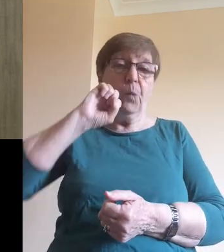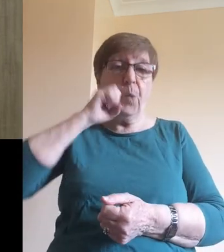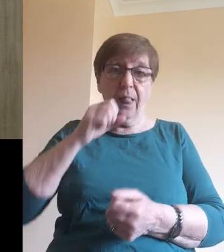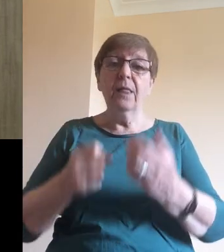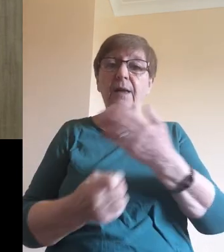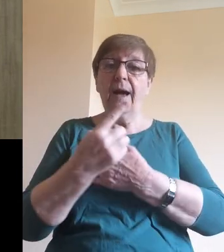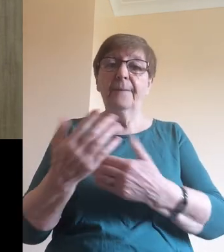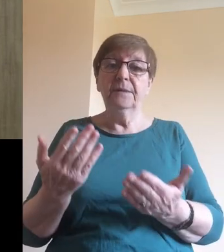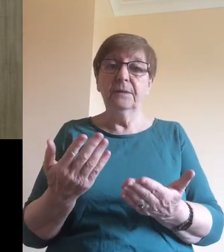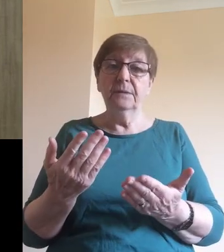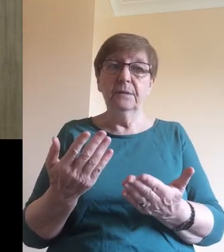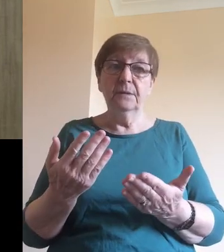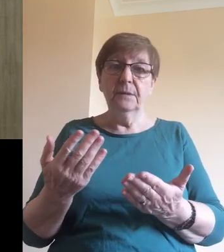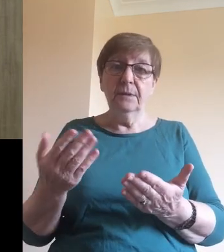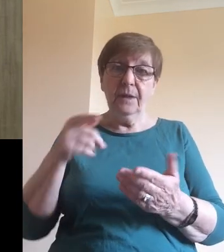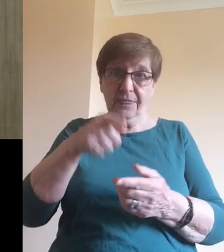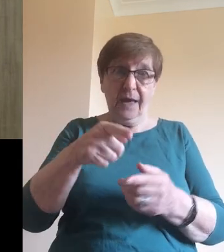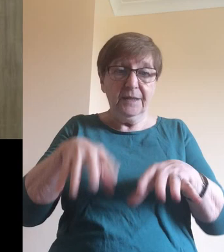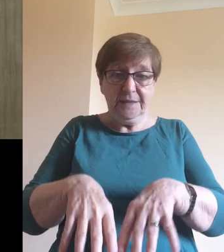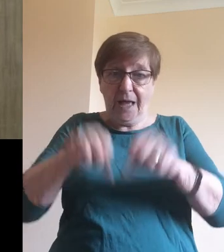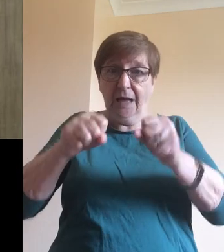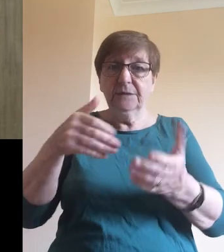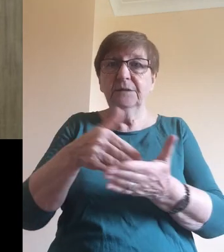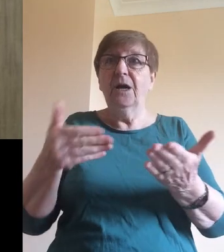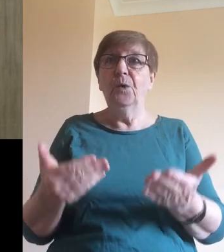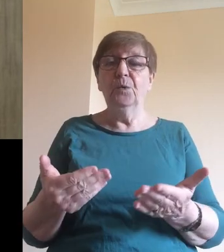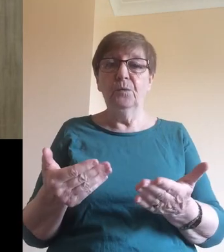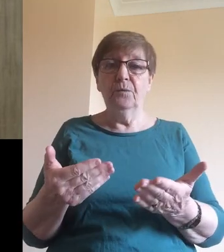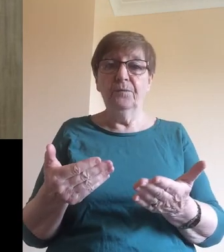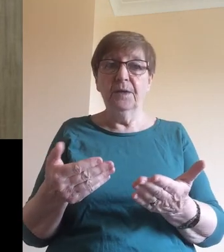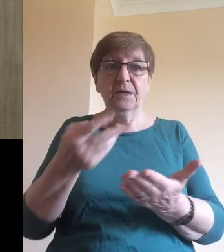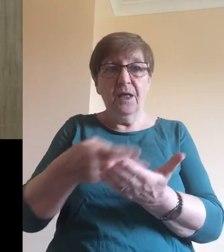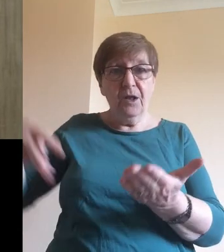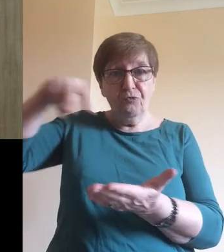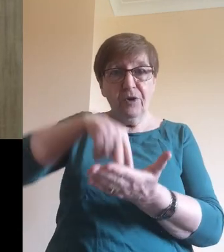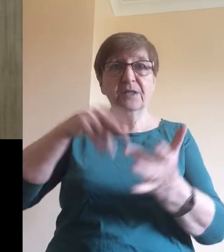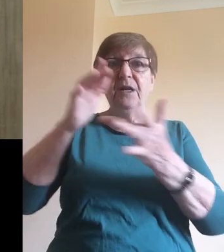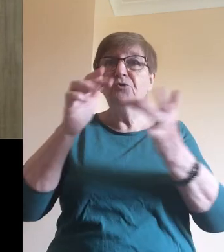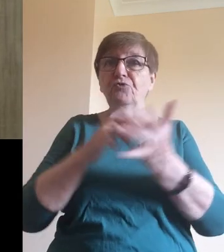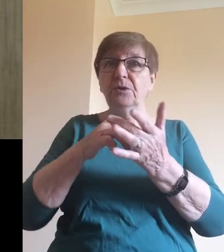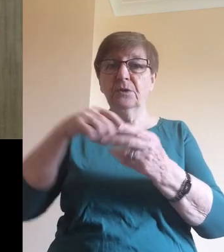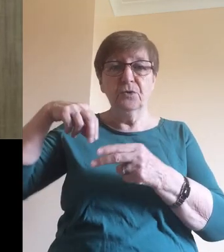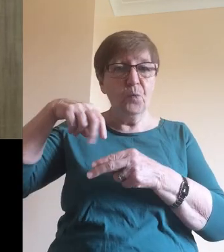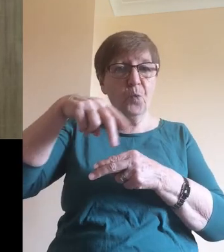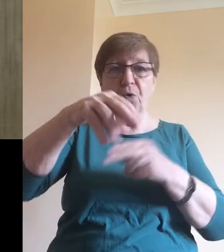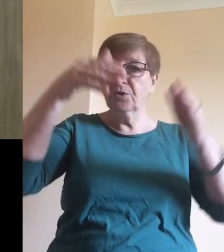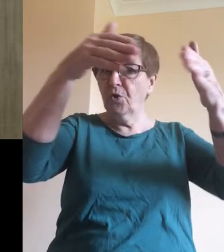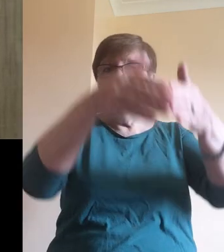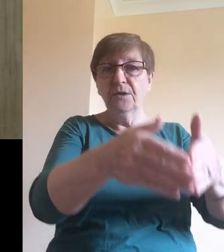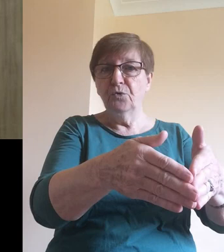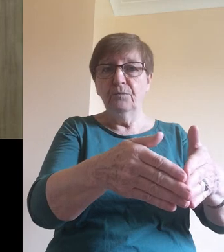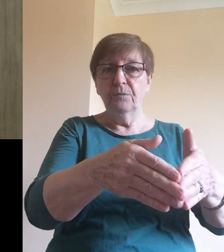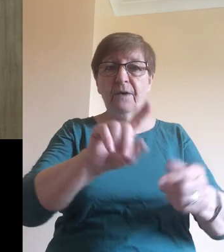being declared. More than that, that is what is being begun as the resurrected Jesus walks out of the tomb that first